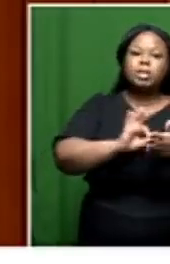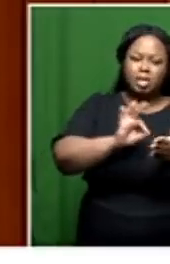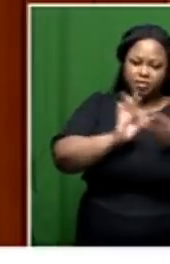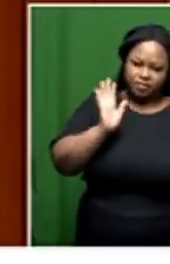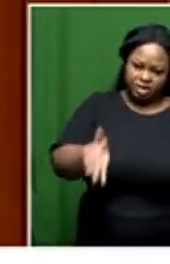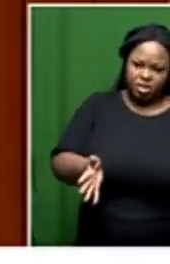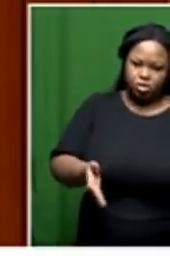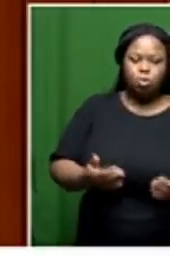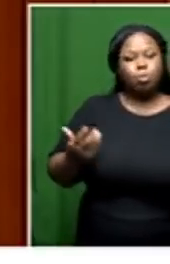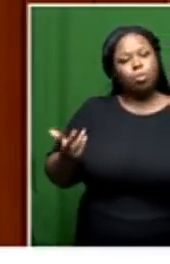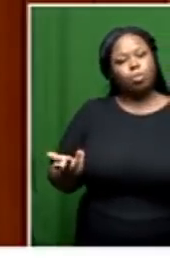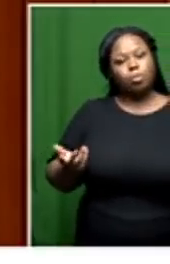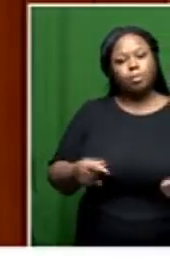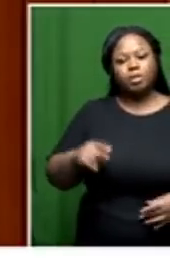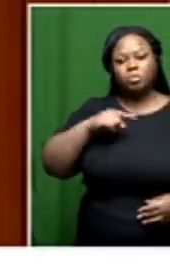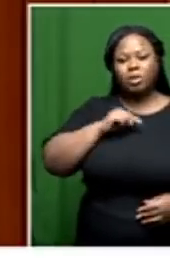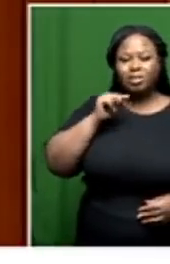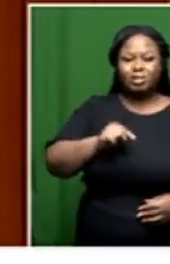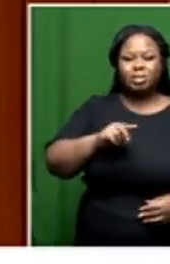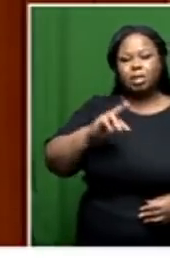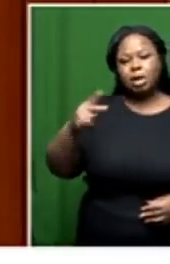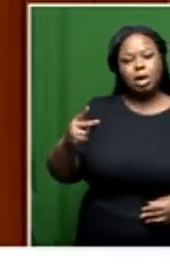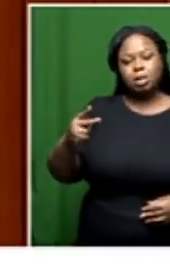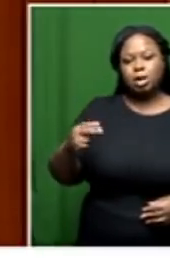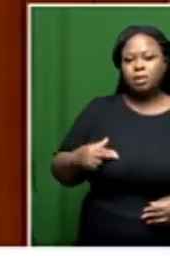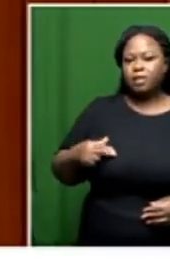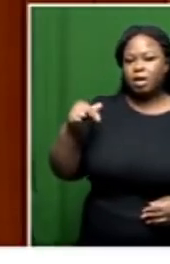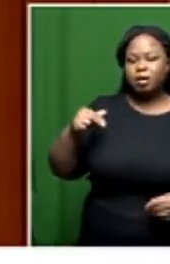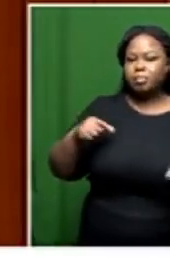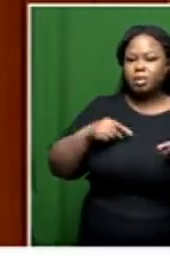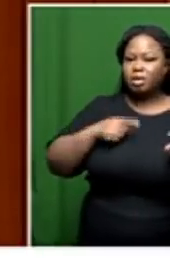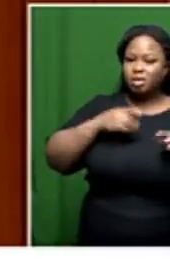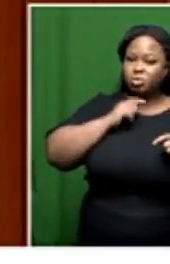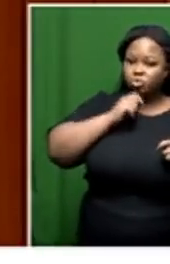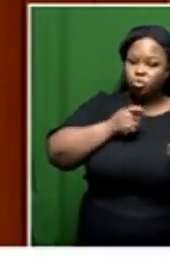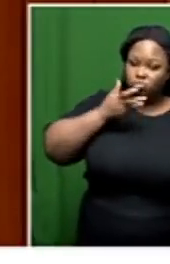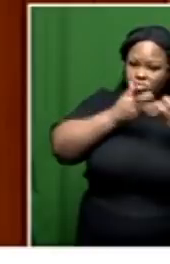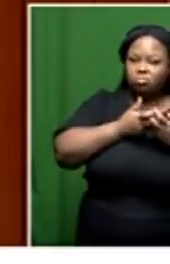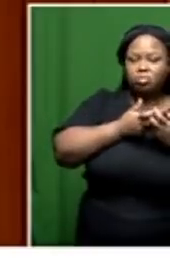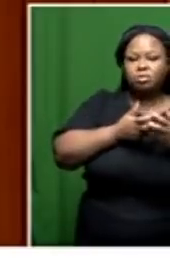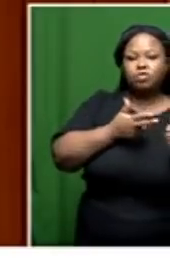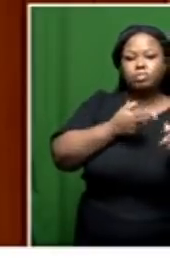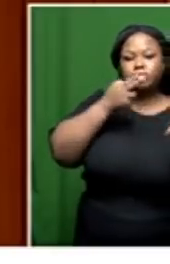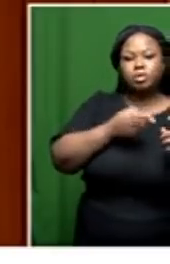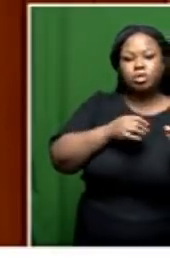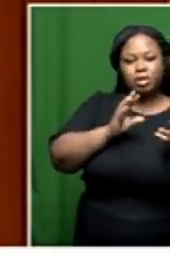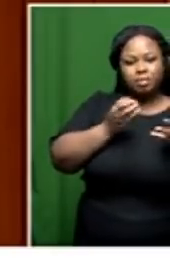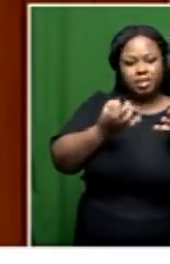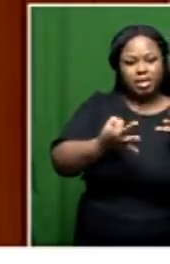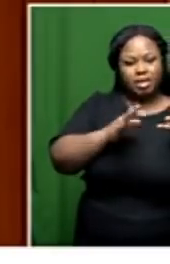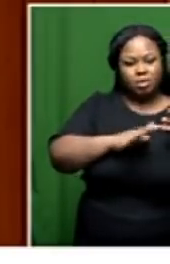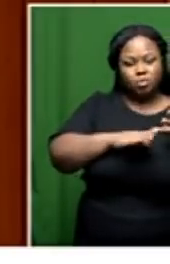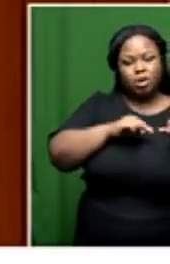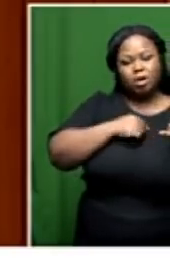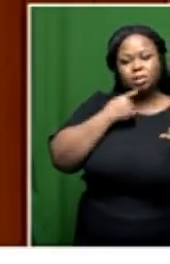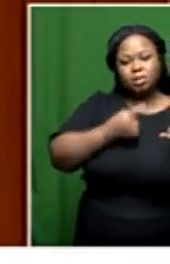out, or that this was another firearm and not the one that they are linking to accused number 3, who's supposed